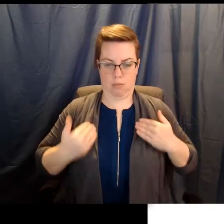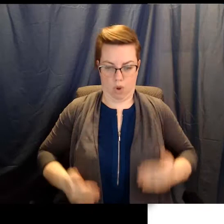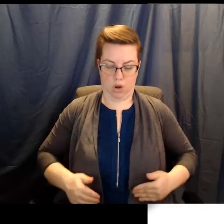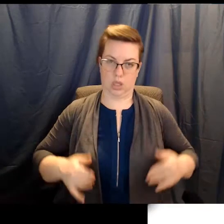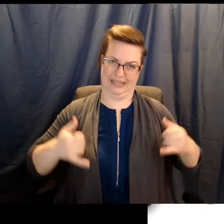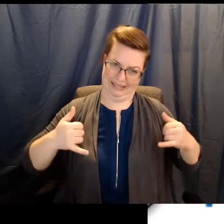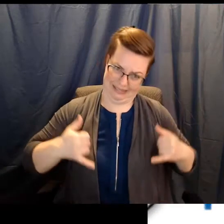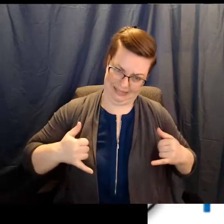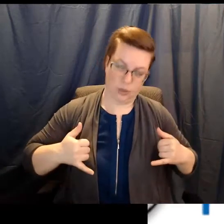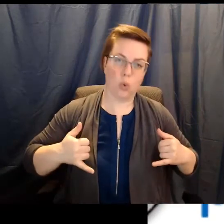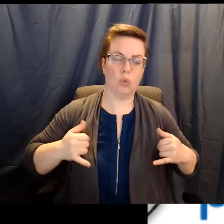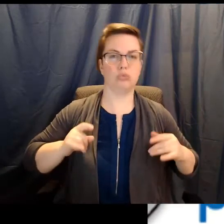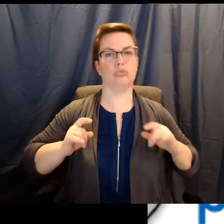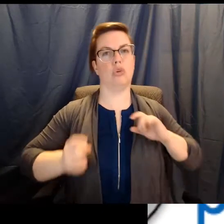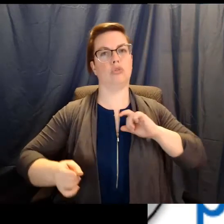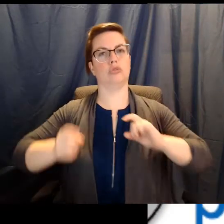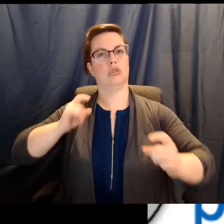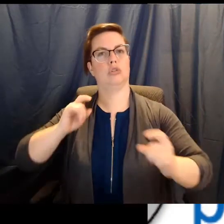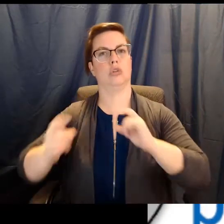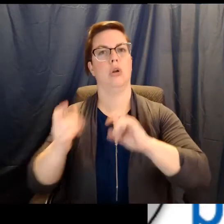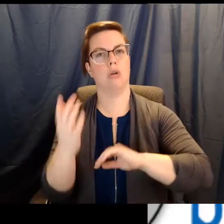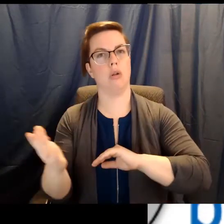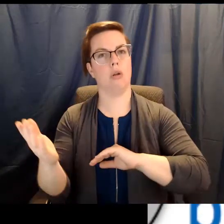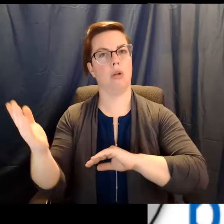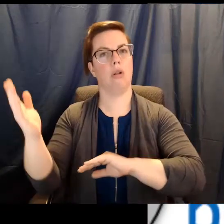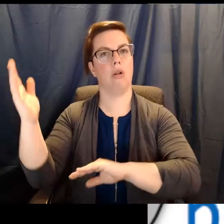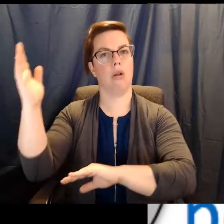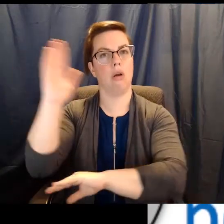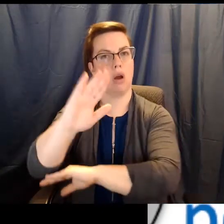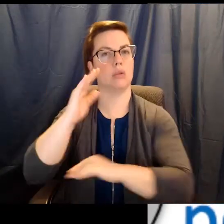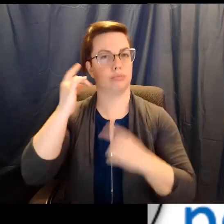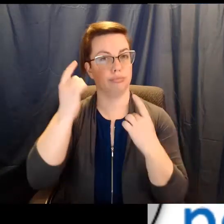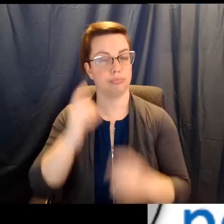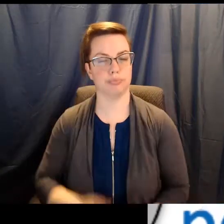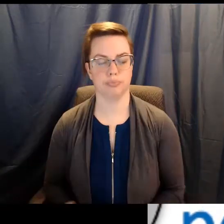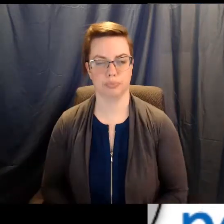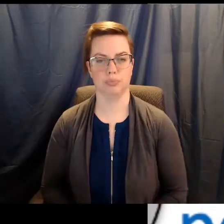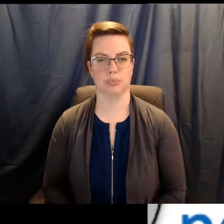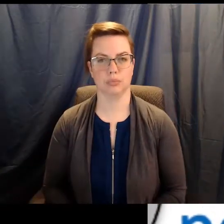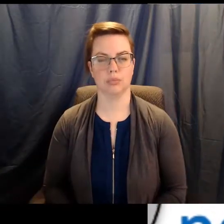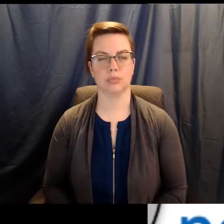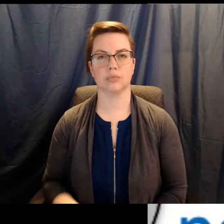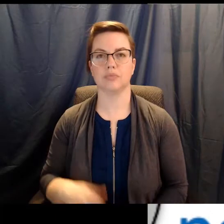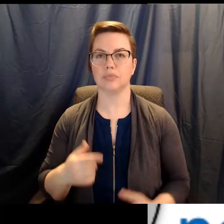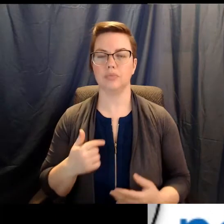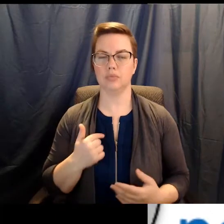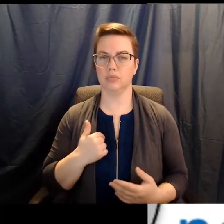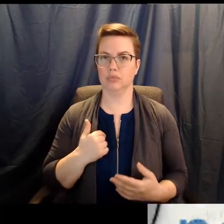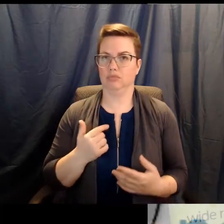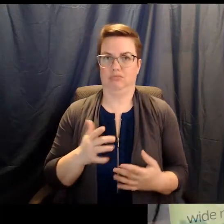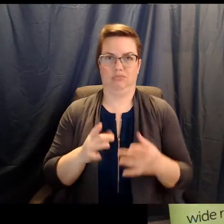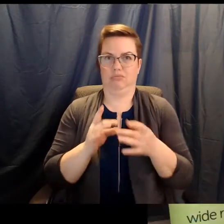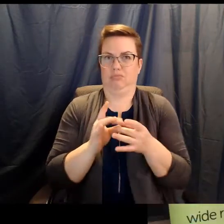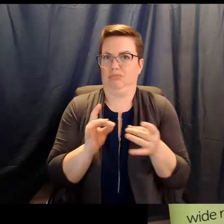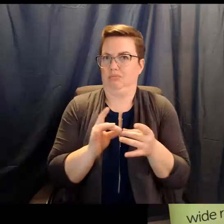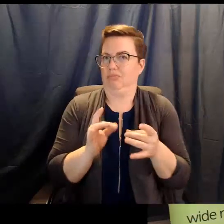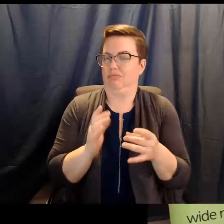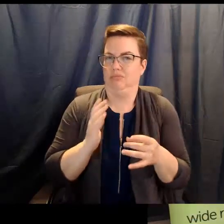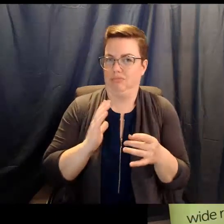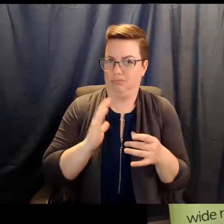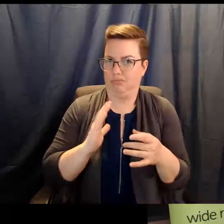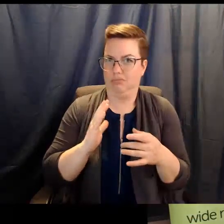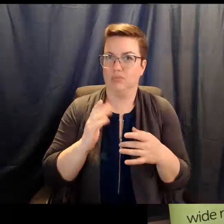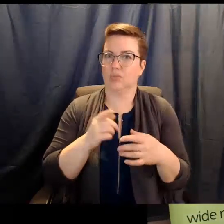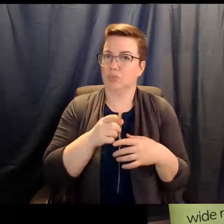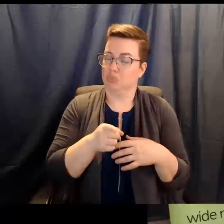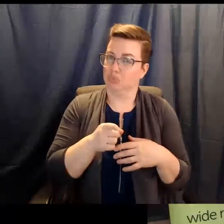And then the last example that I have up there would be the one I already talked about in the previous video, and that is change positions. If you have a bunch of